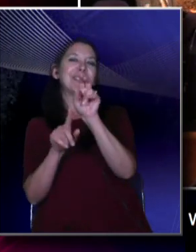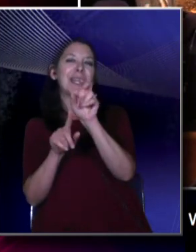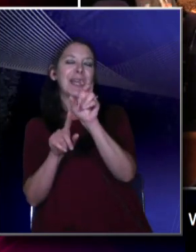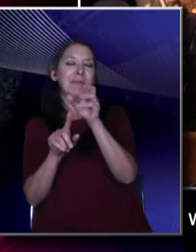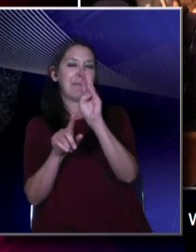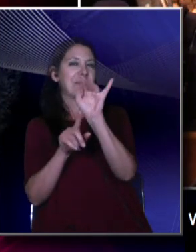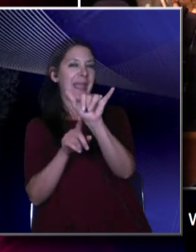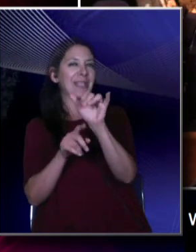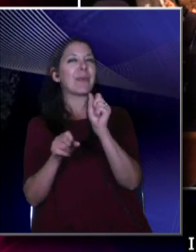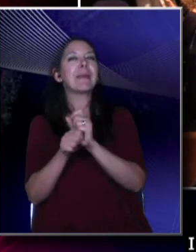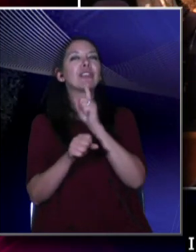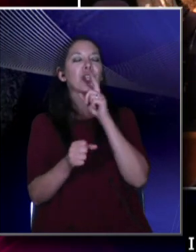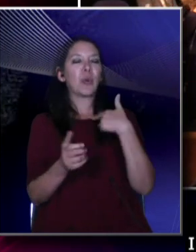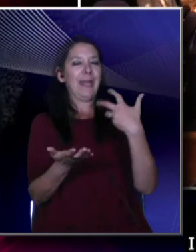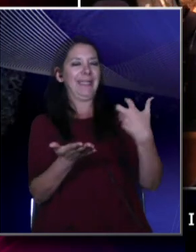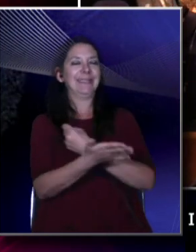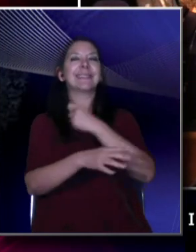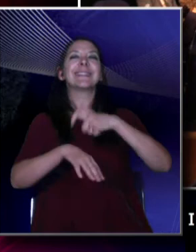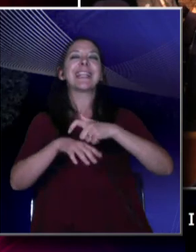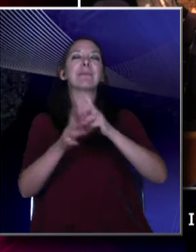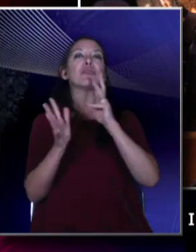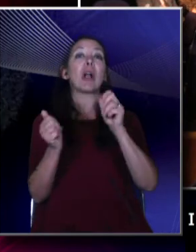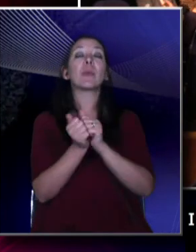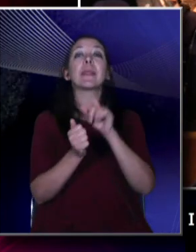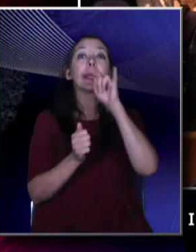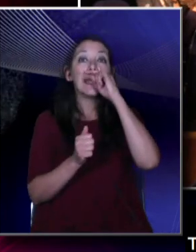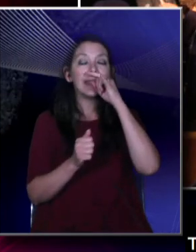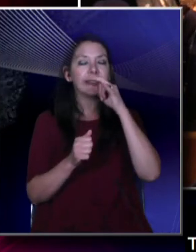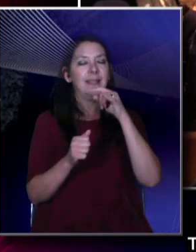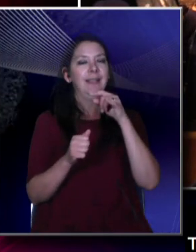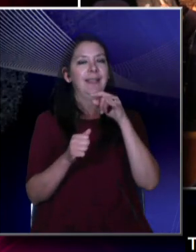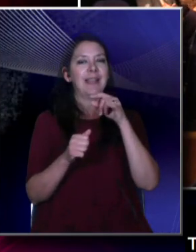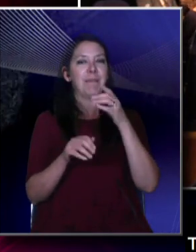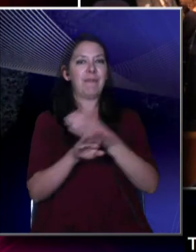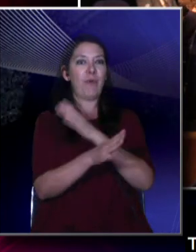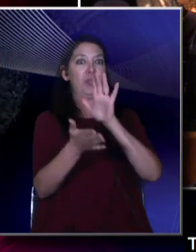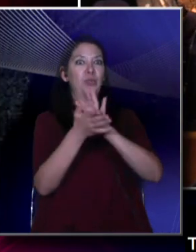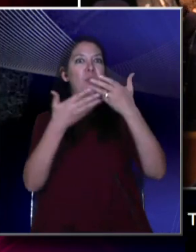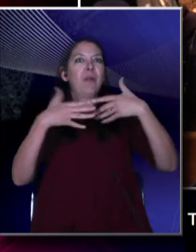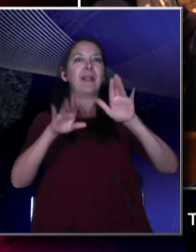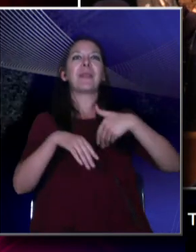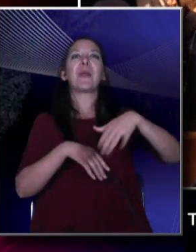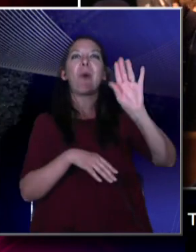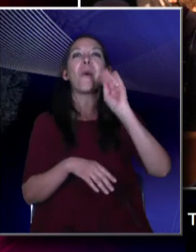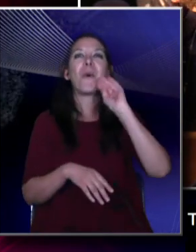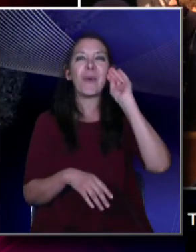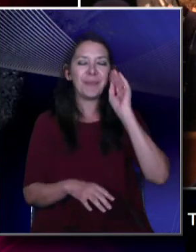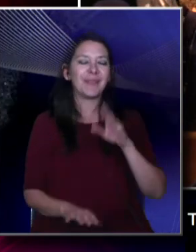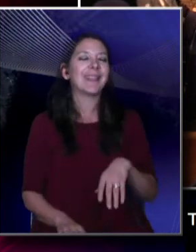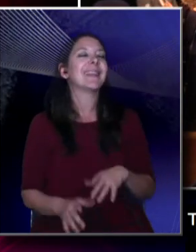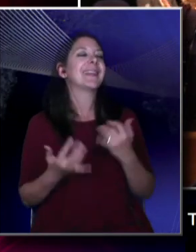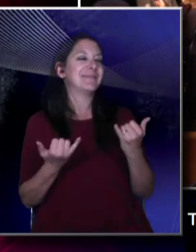so I want to make sure that we could talk to them prior to that. How do we, okay, I need help with this because I totally get that.